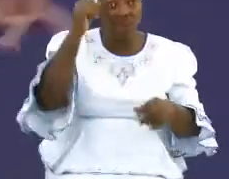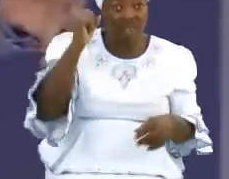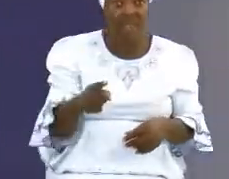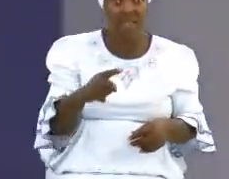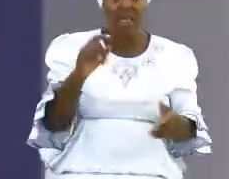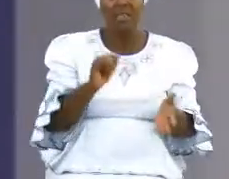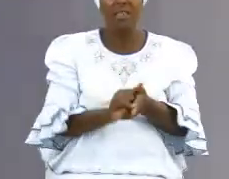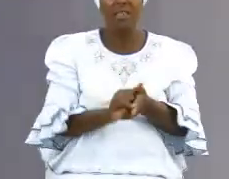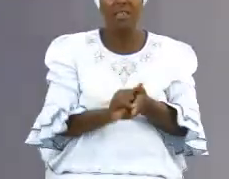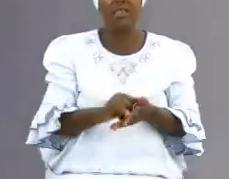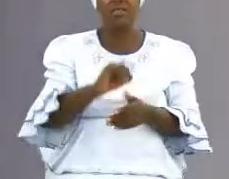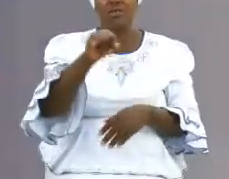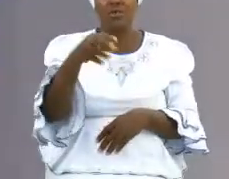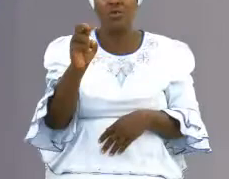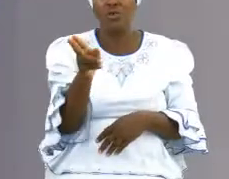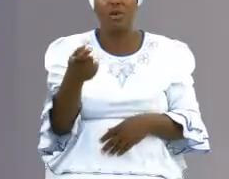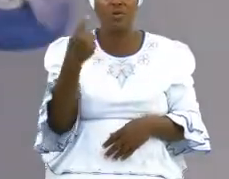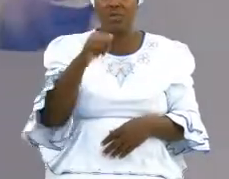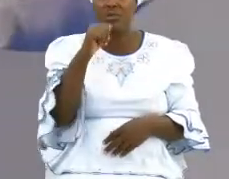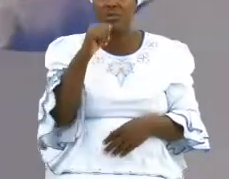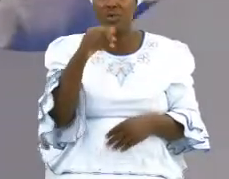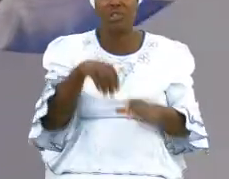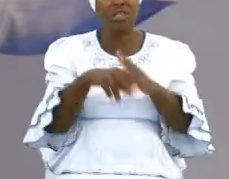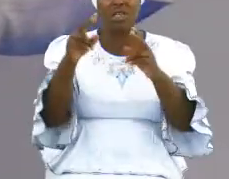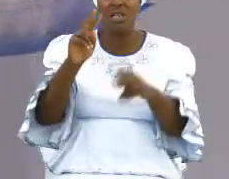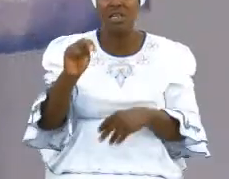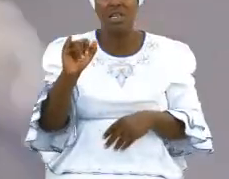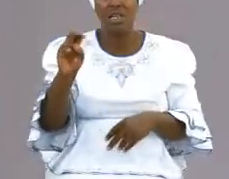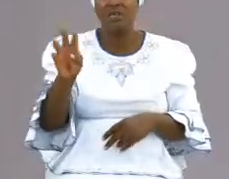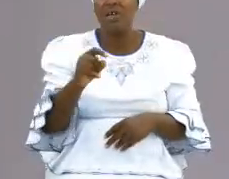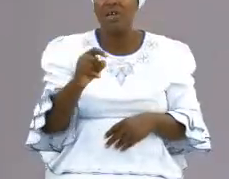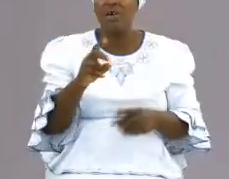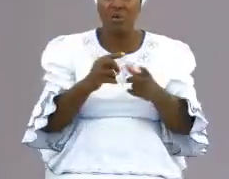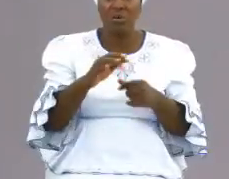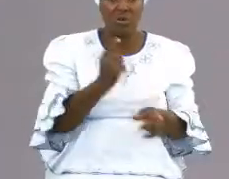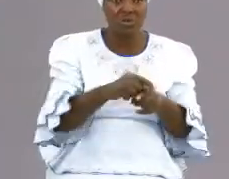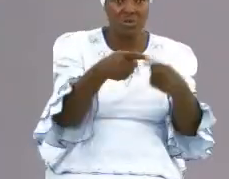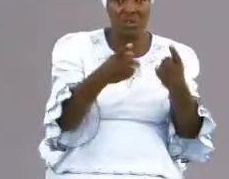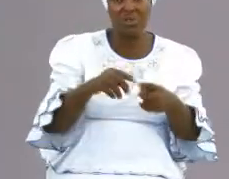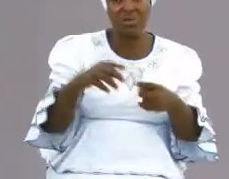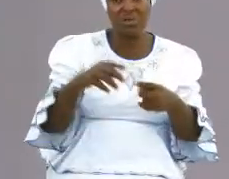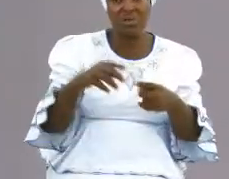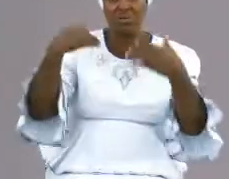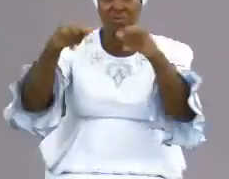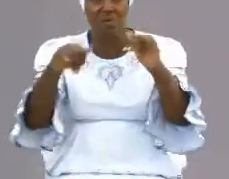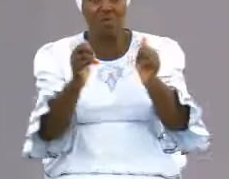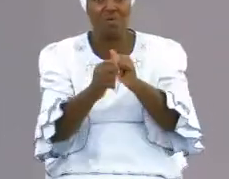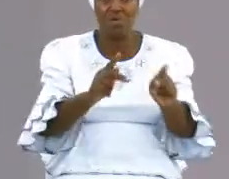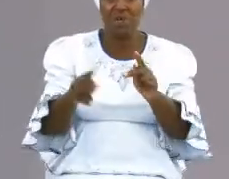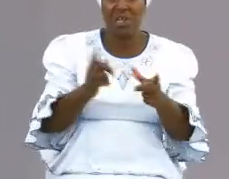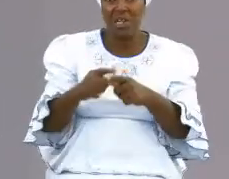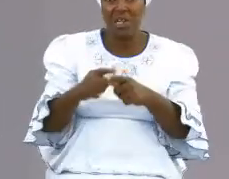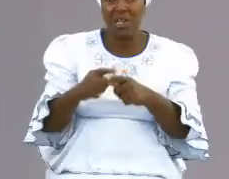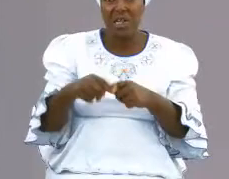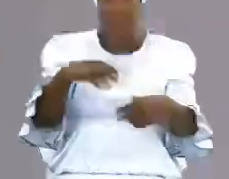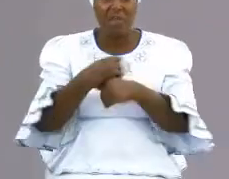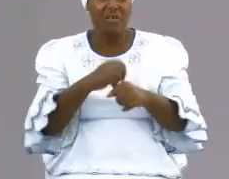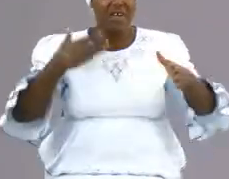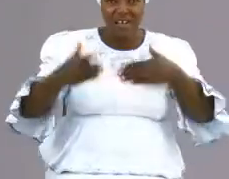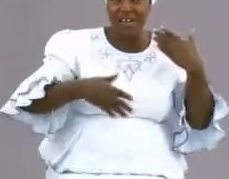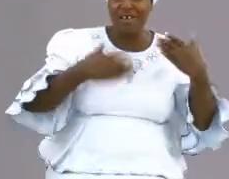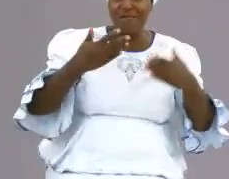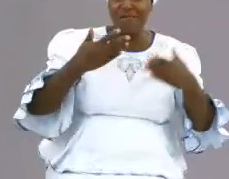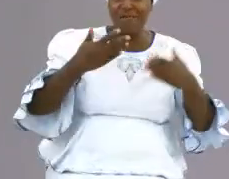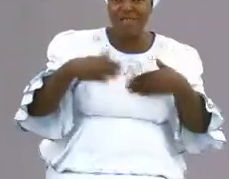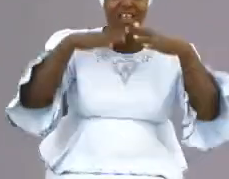entertainment. The people that think that crusade time is entertainment time,